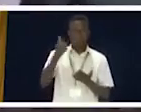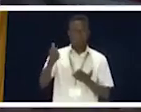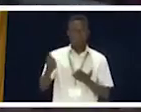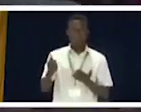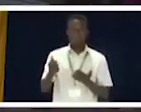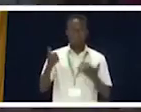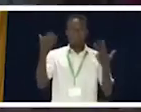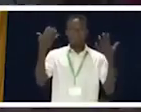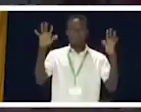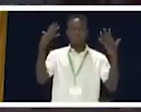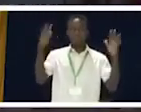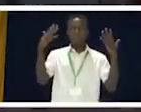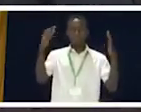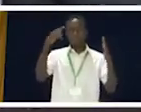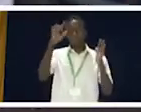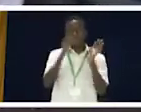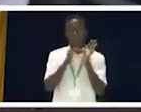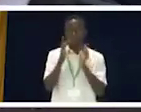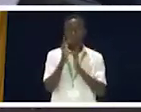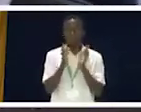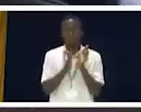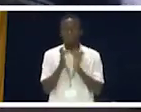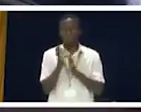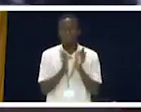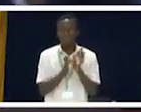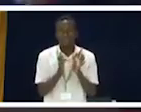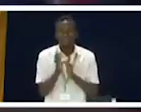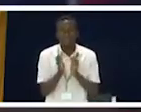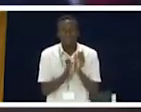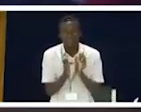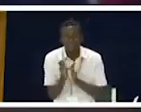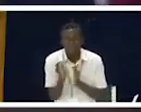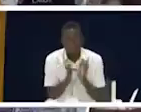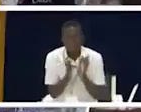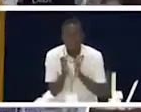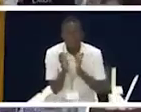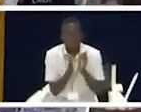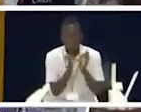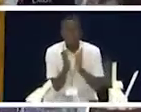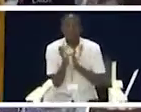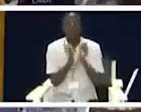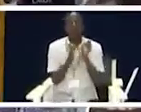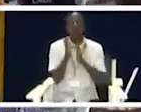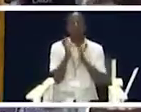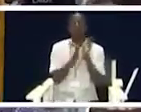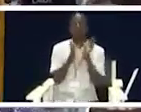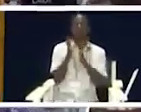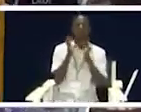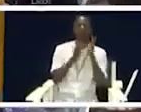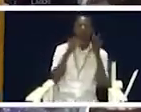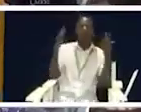Come on, put your hands together for Jesus. It can be louder, it can be better. Come on, clap for Jesus.